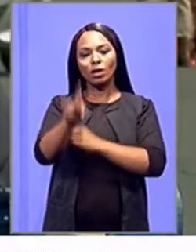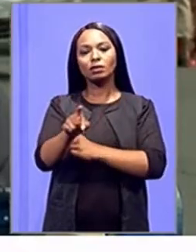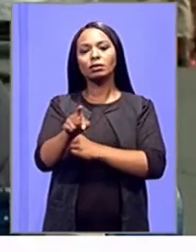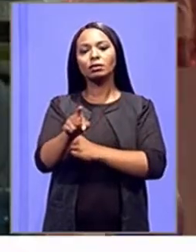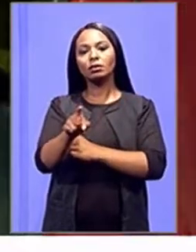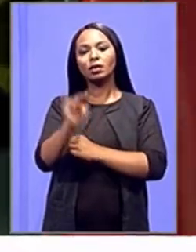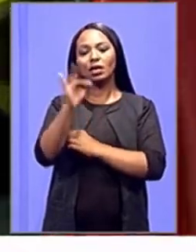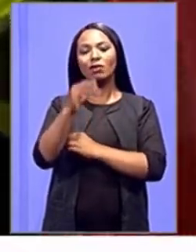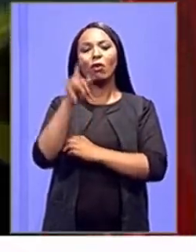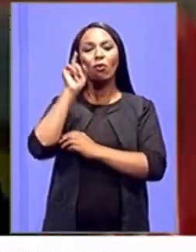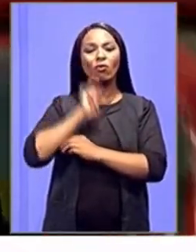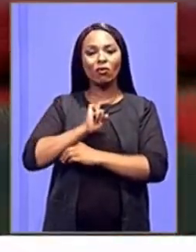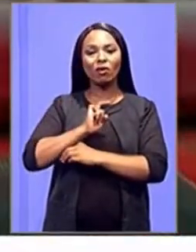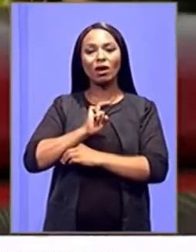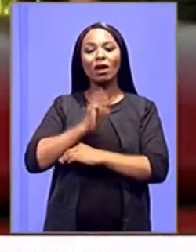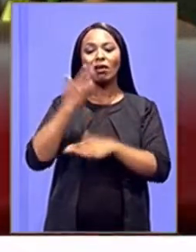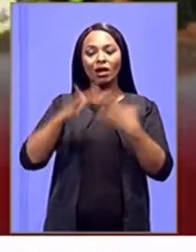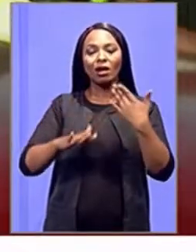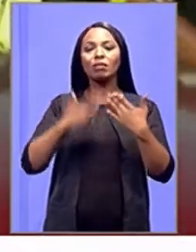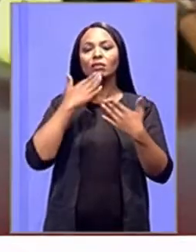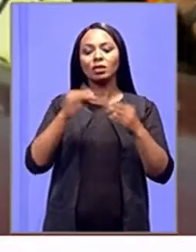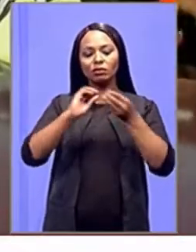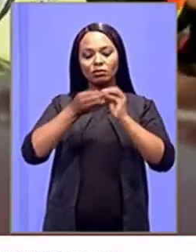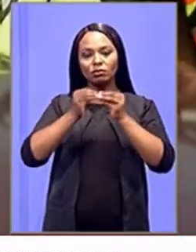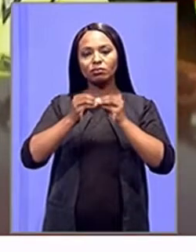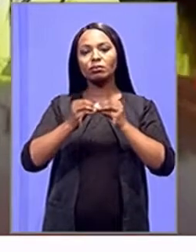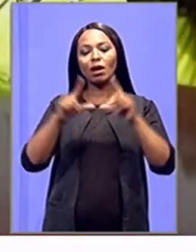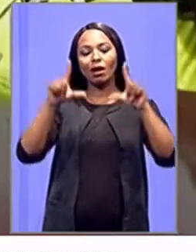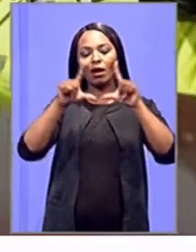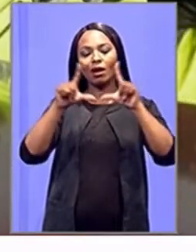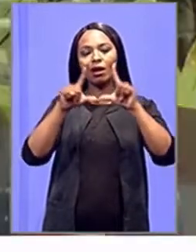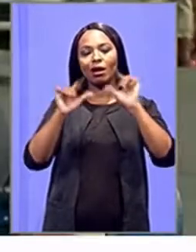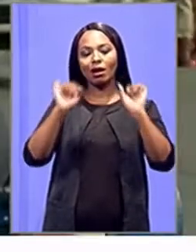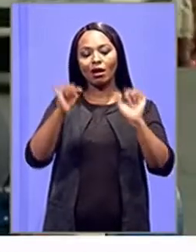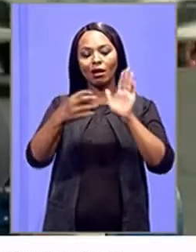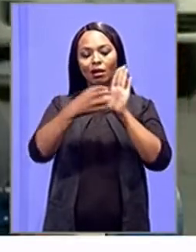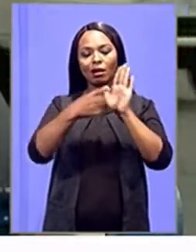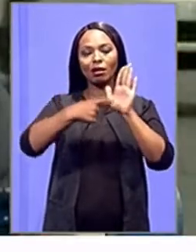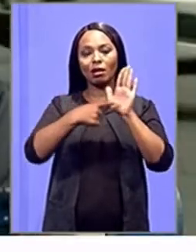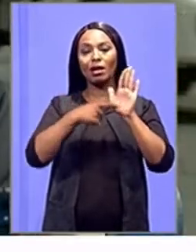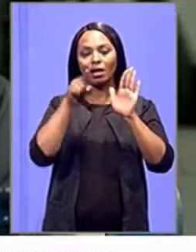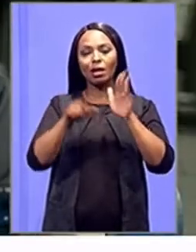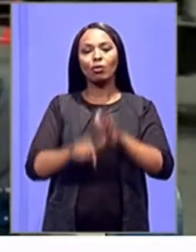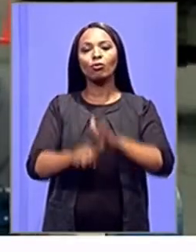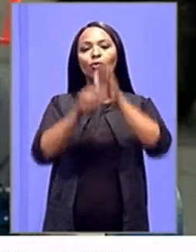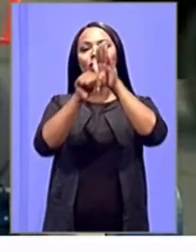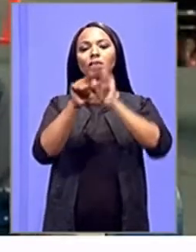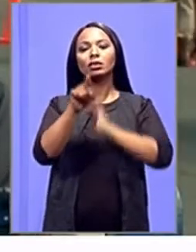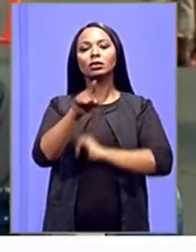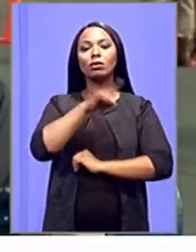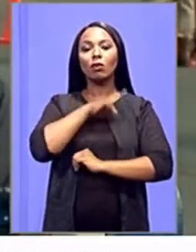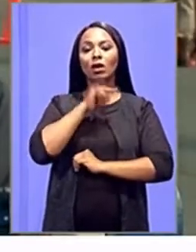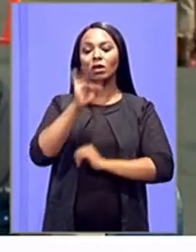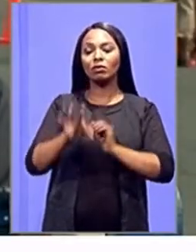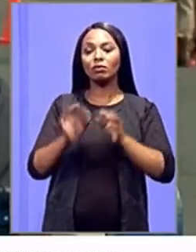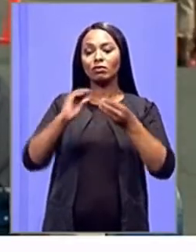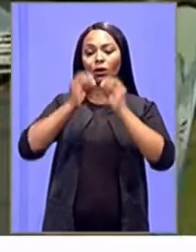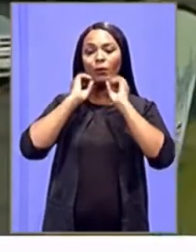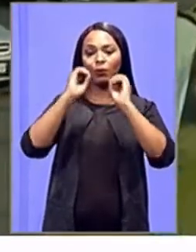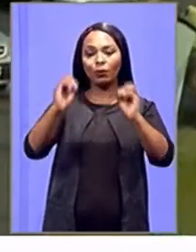discs, and that is important for them to actually do that, or otherwise they are going to face the